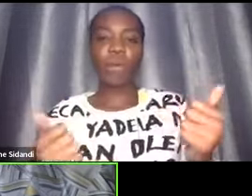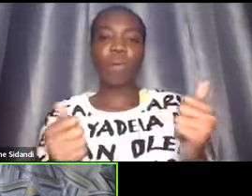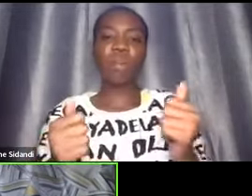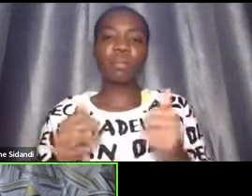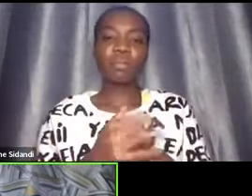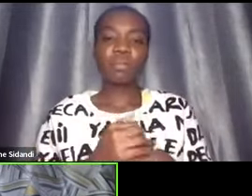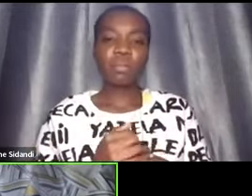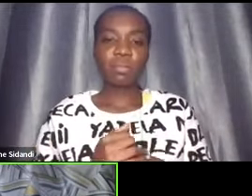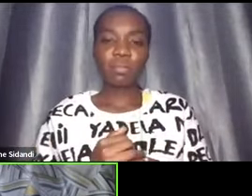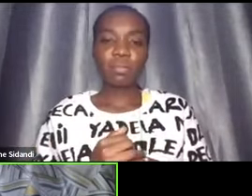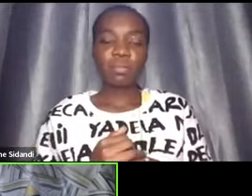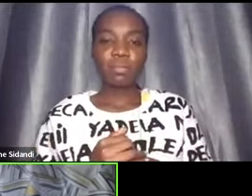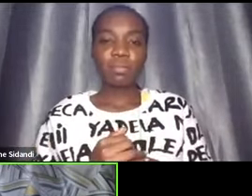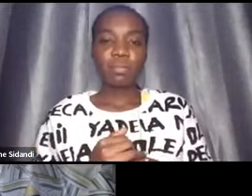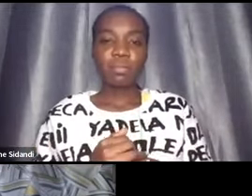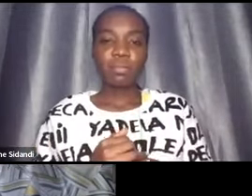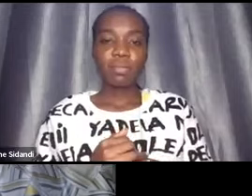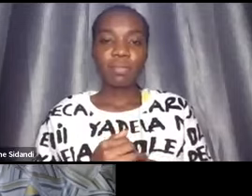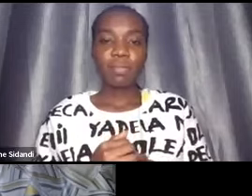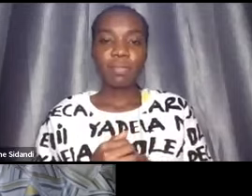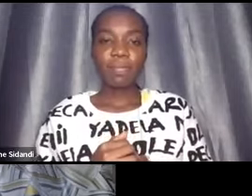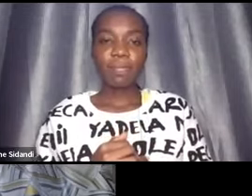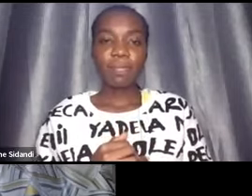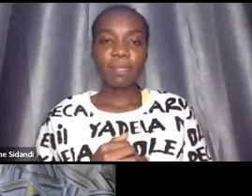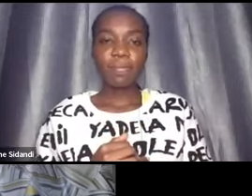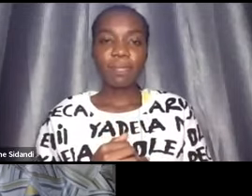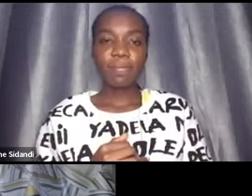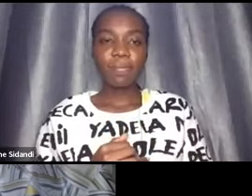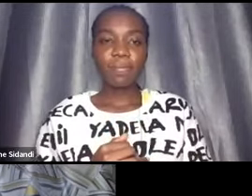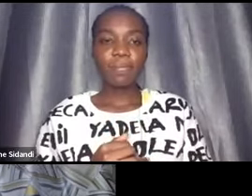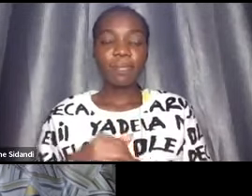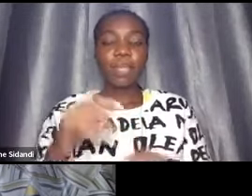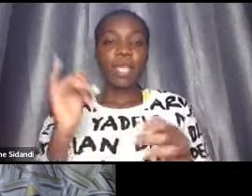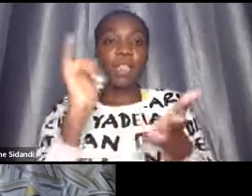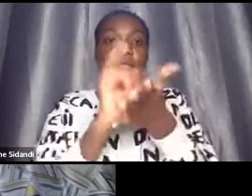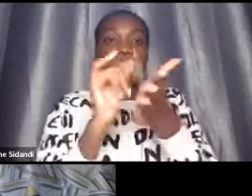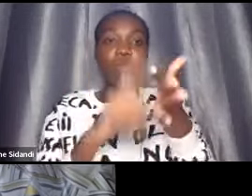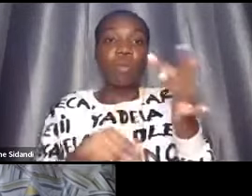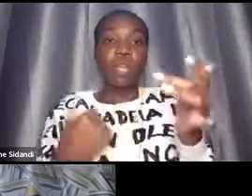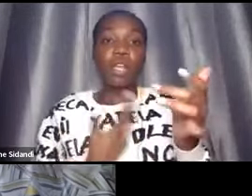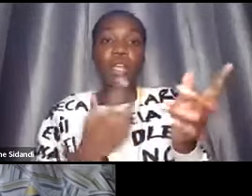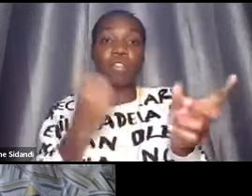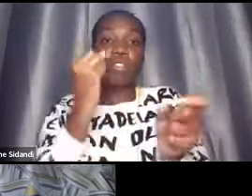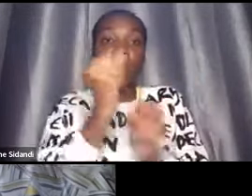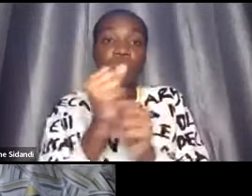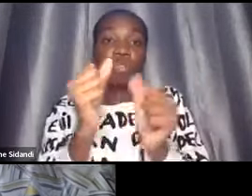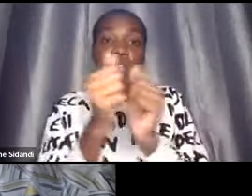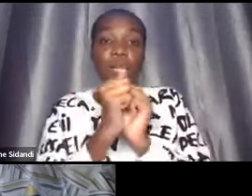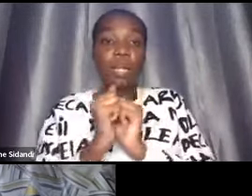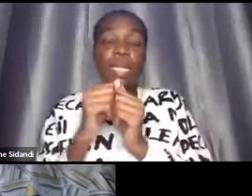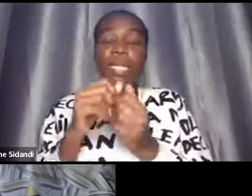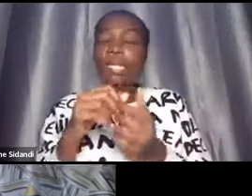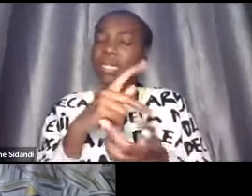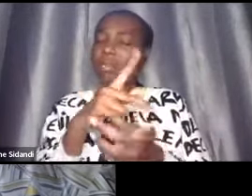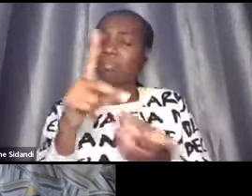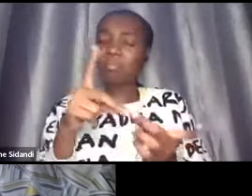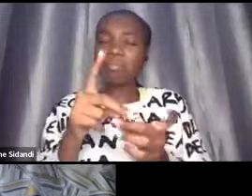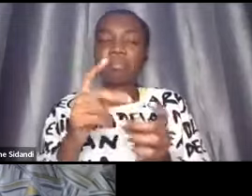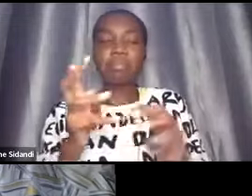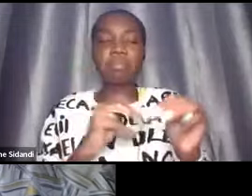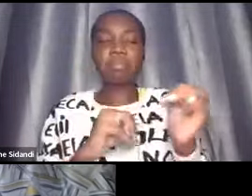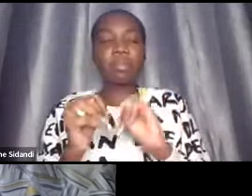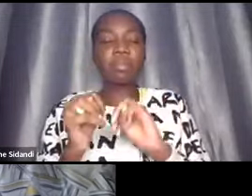conflict? Yes, that's what we exactly do with strategic management of organizational conflict. It's what we